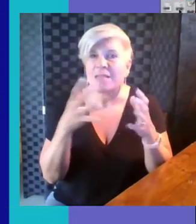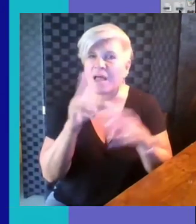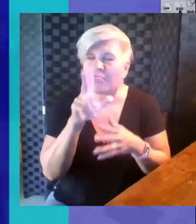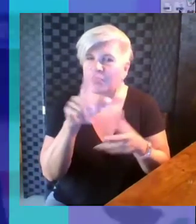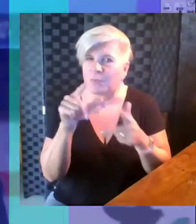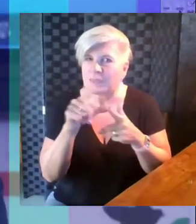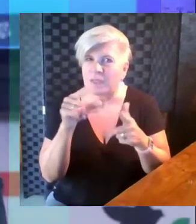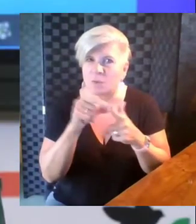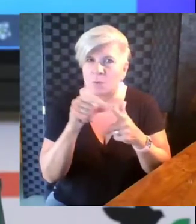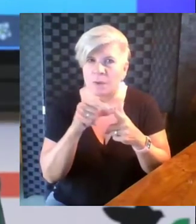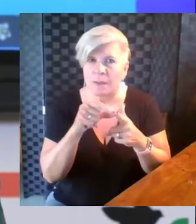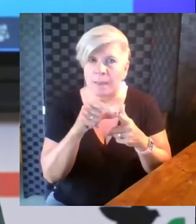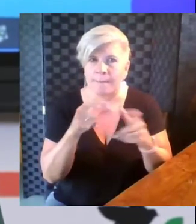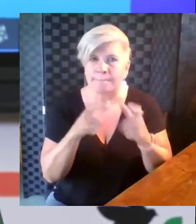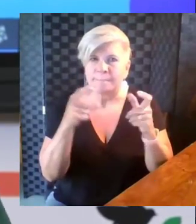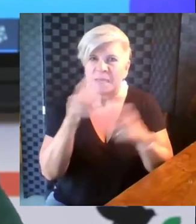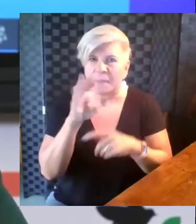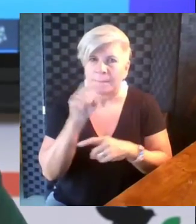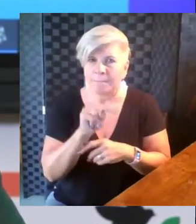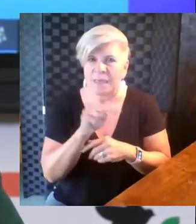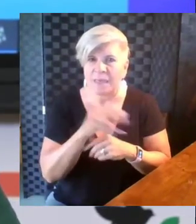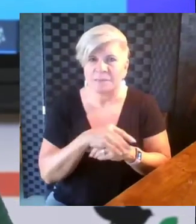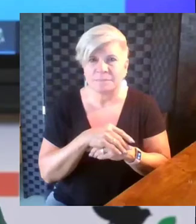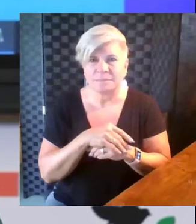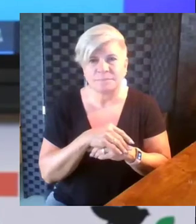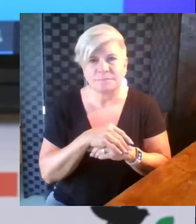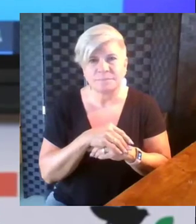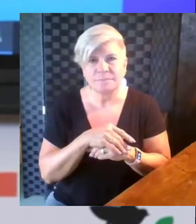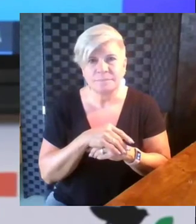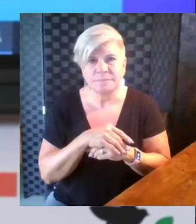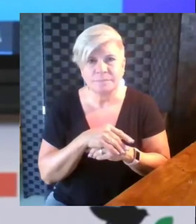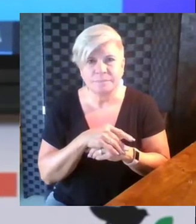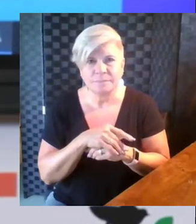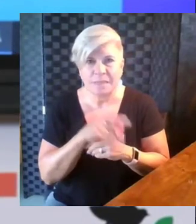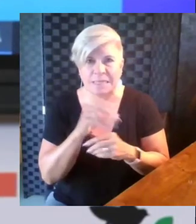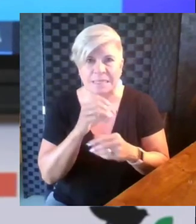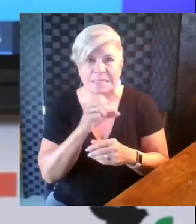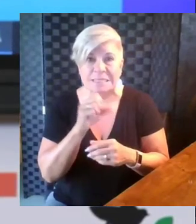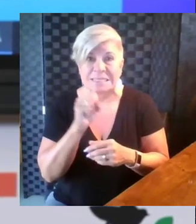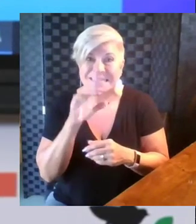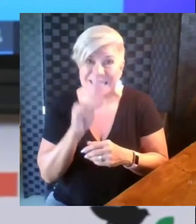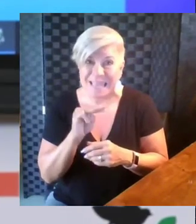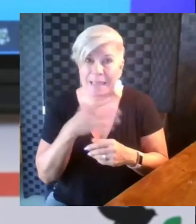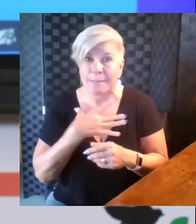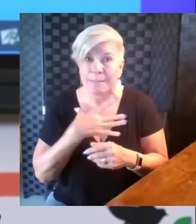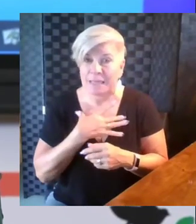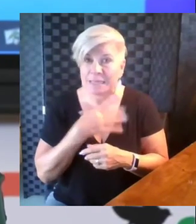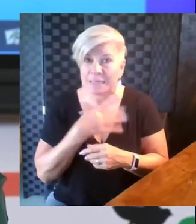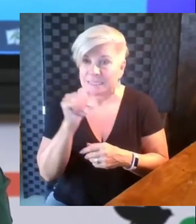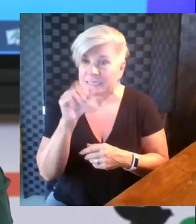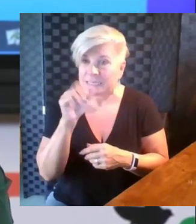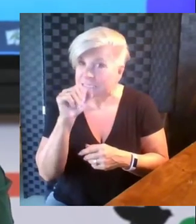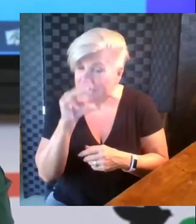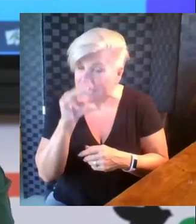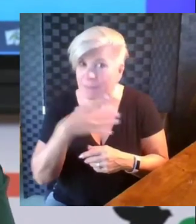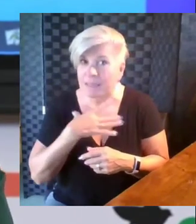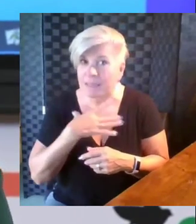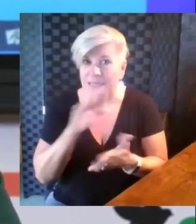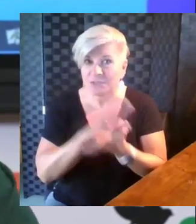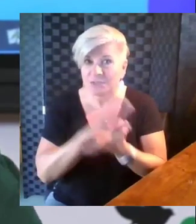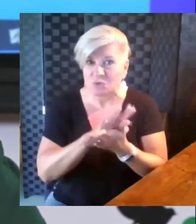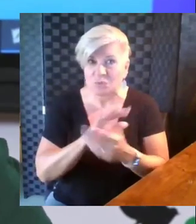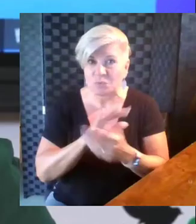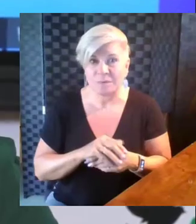words in them. This one's called Big Ben. Look at this one. It's called Sam. Sam